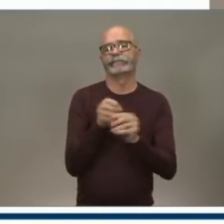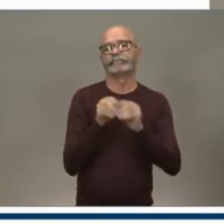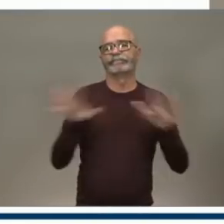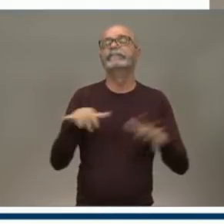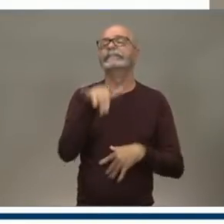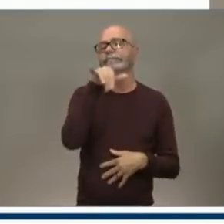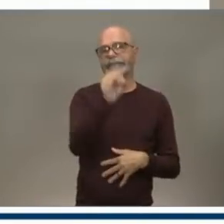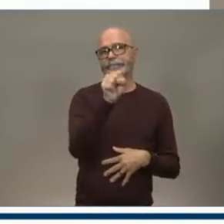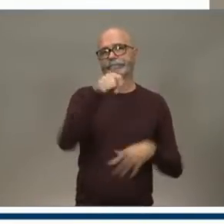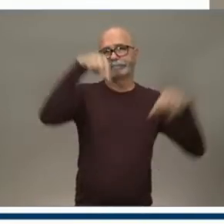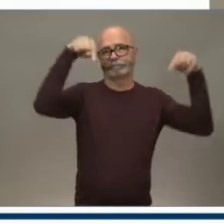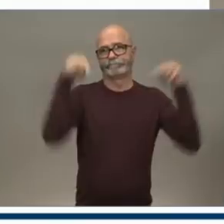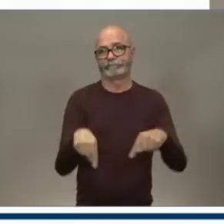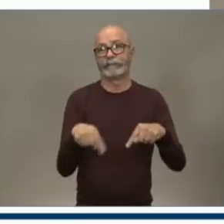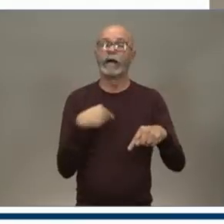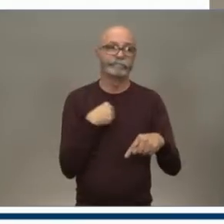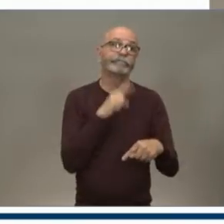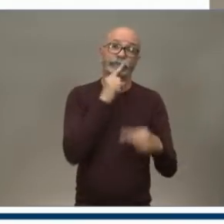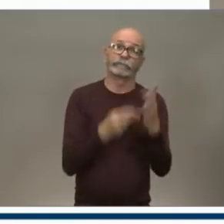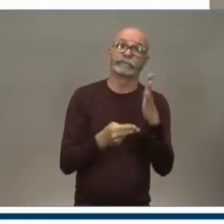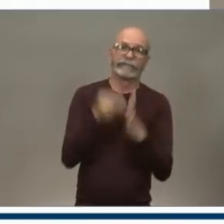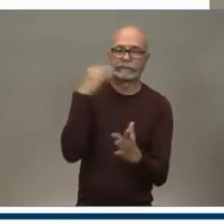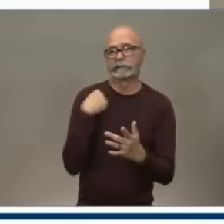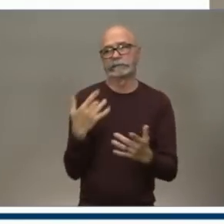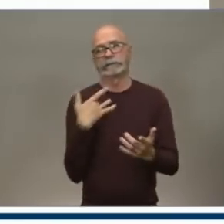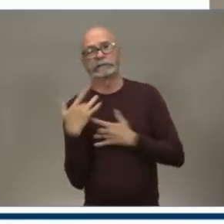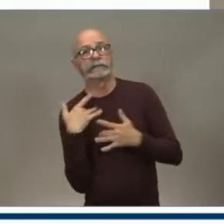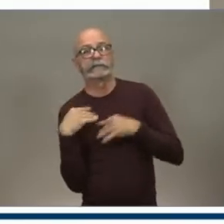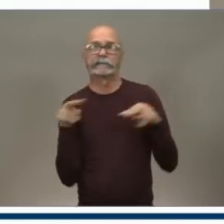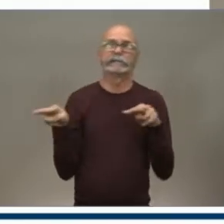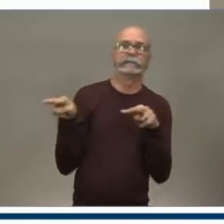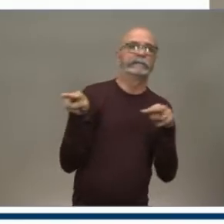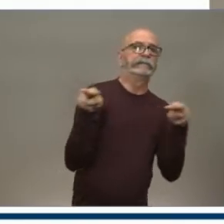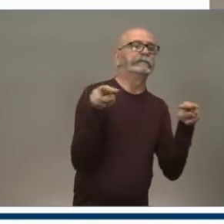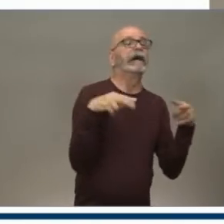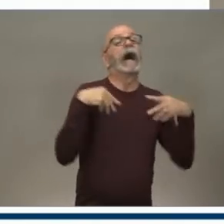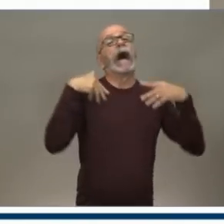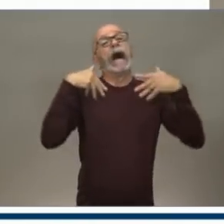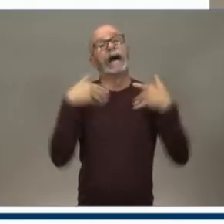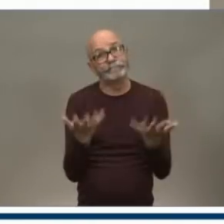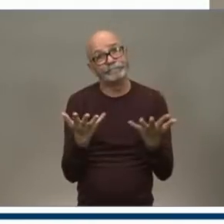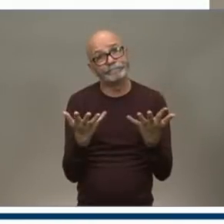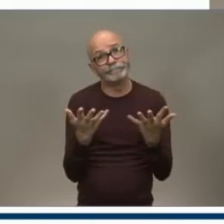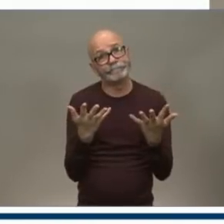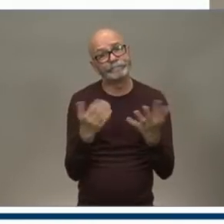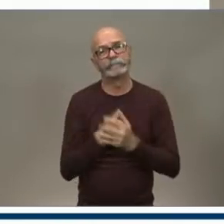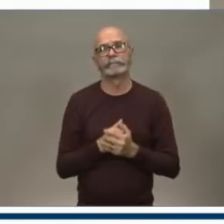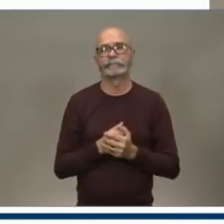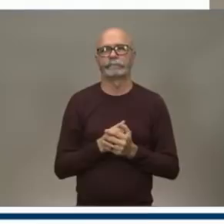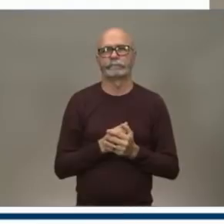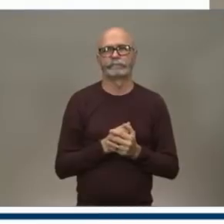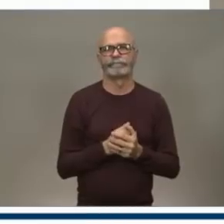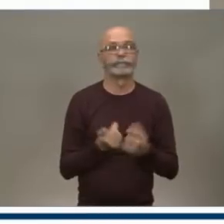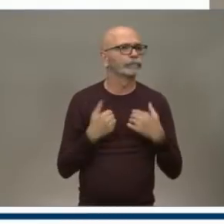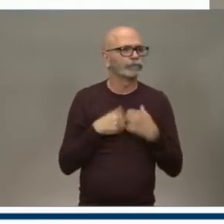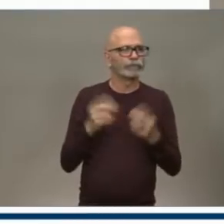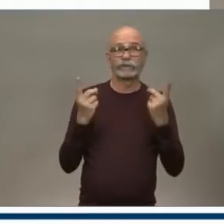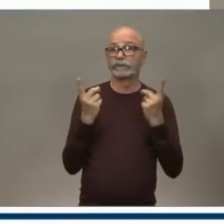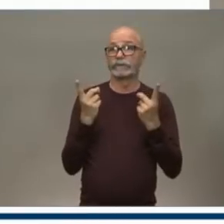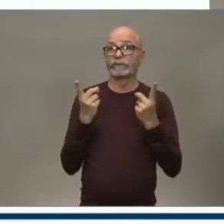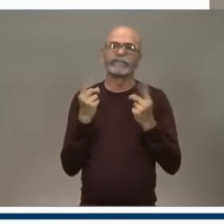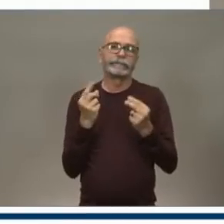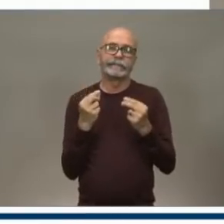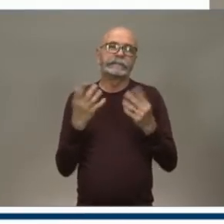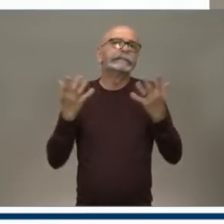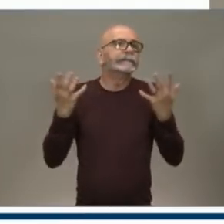and an important turn of events for us here in Nova Scotia. So we have to move beyond talking about